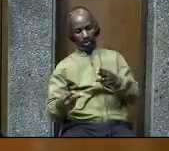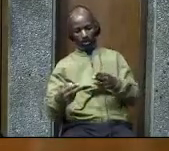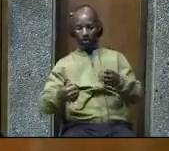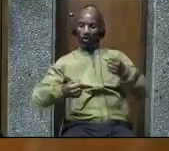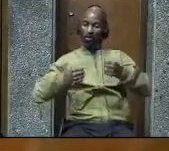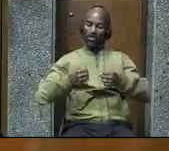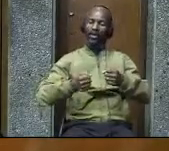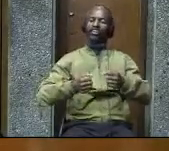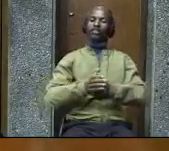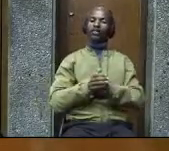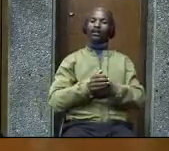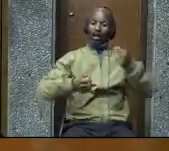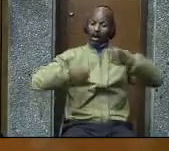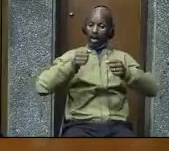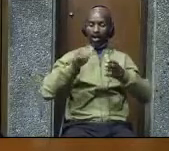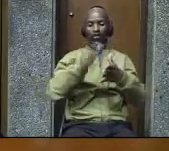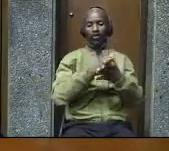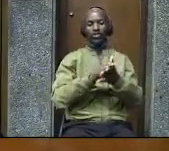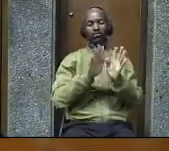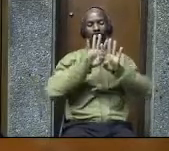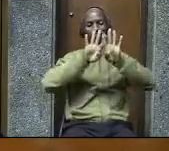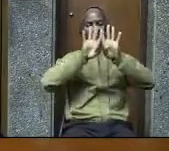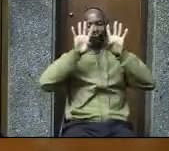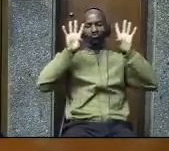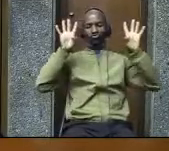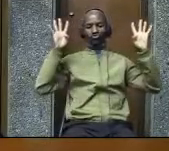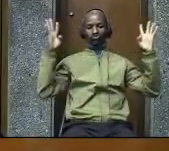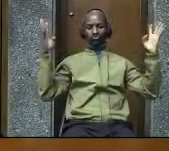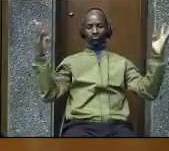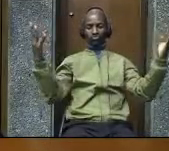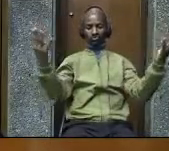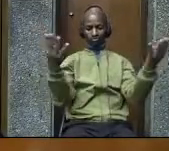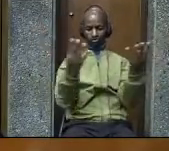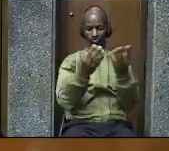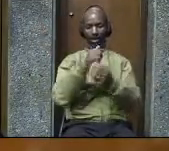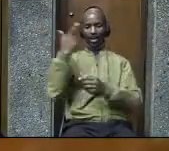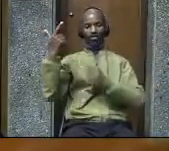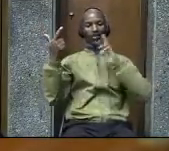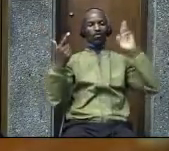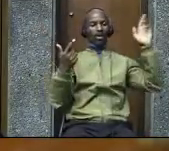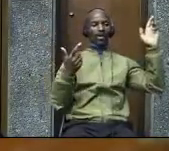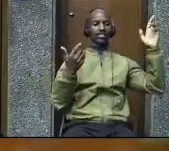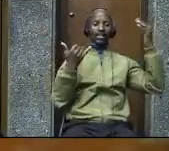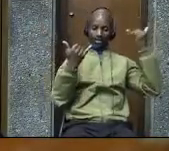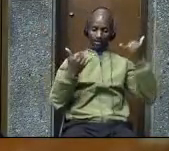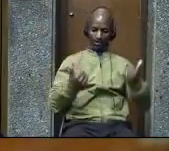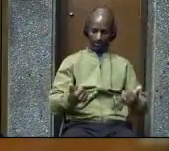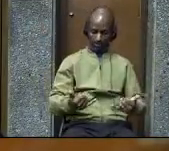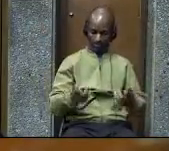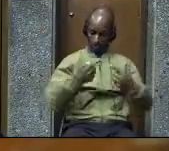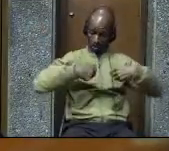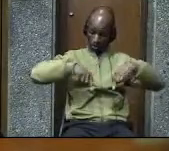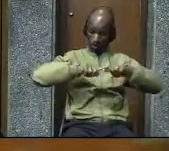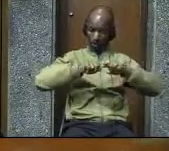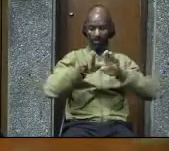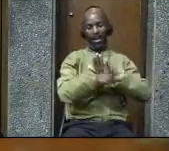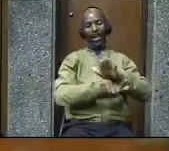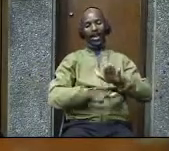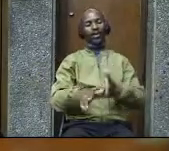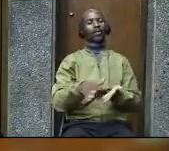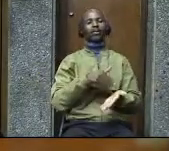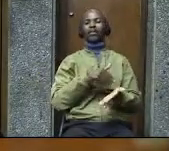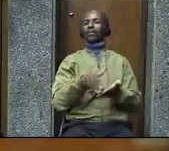it's a wire fence on the left and on the right. So we don't have land.